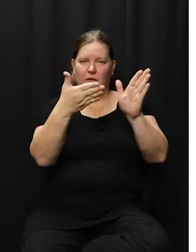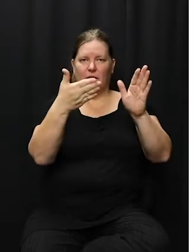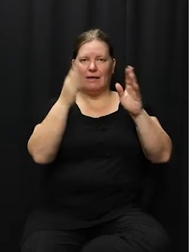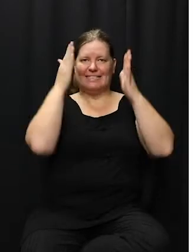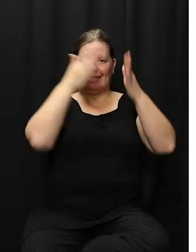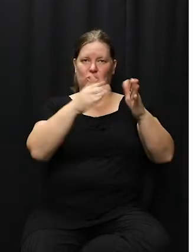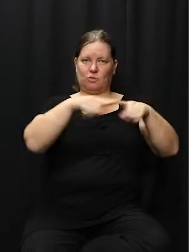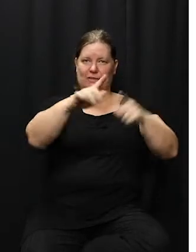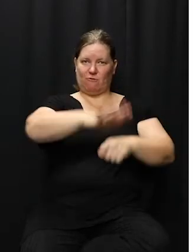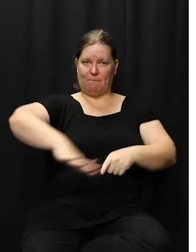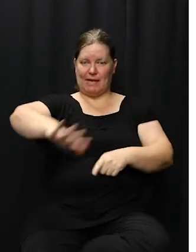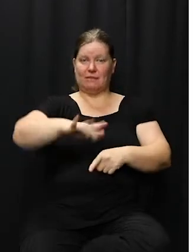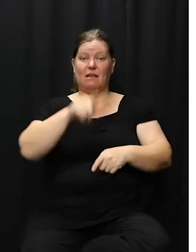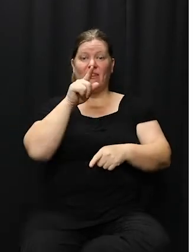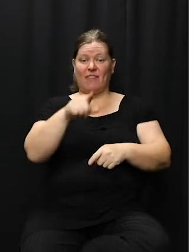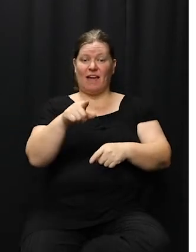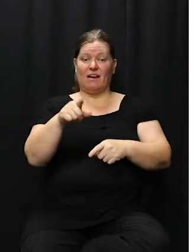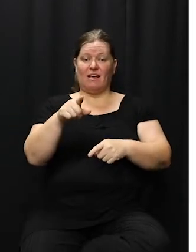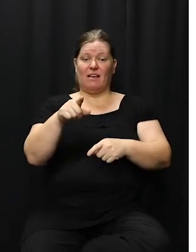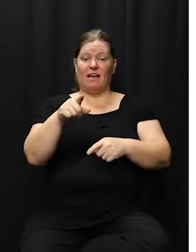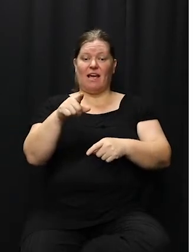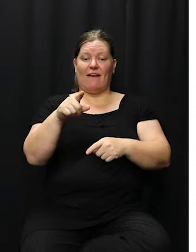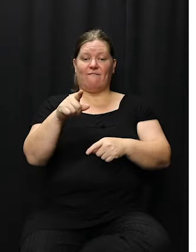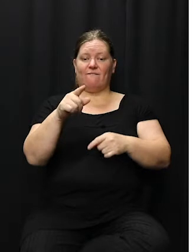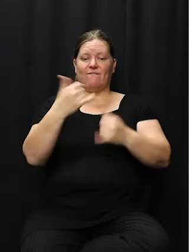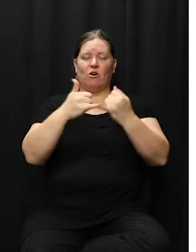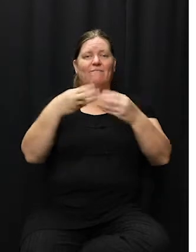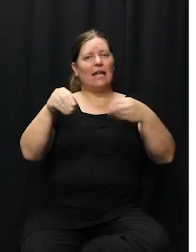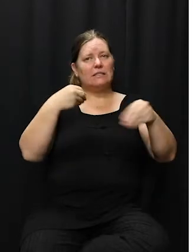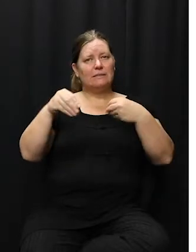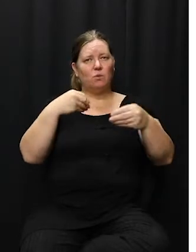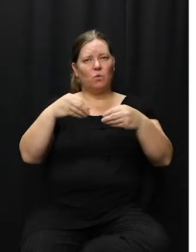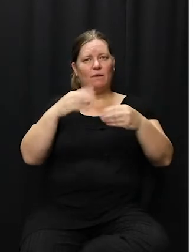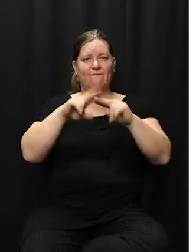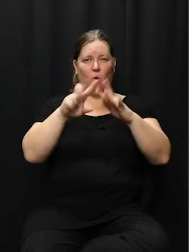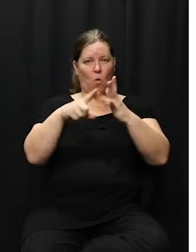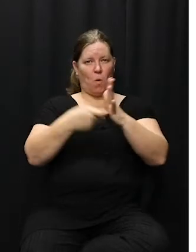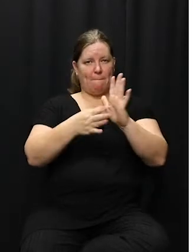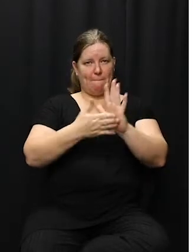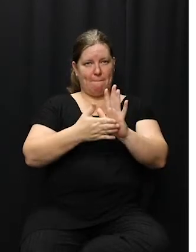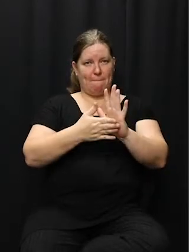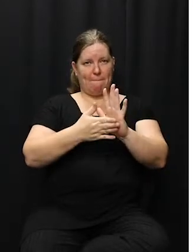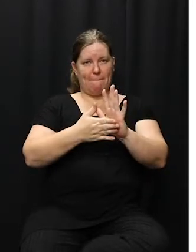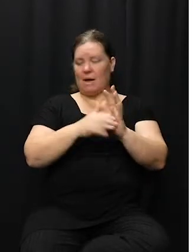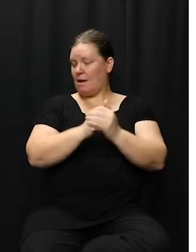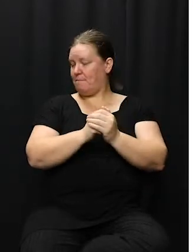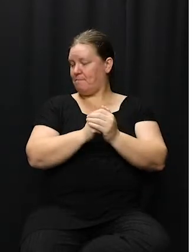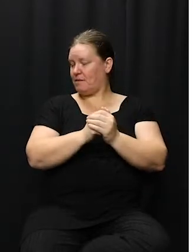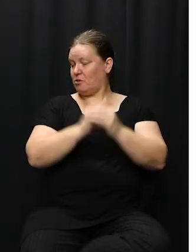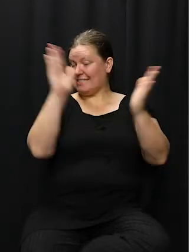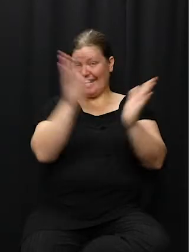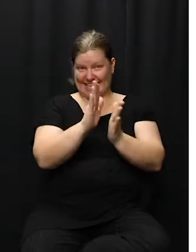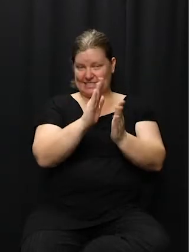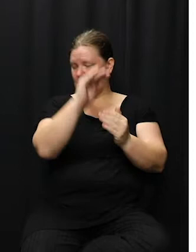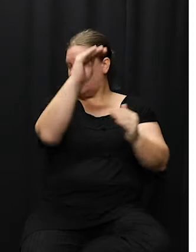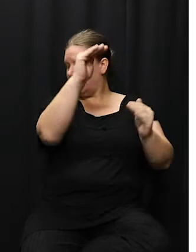place. And that's very flexible in form. So it's a lot less conventionalised than things